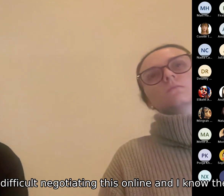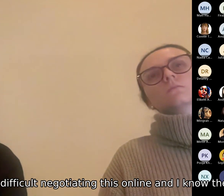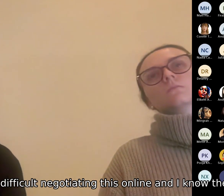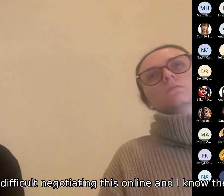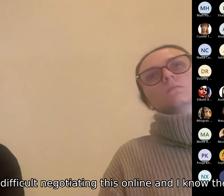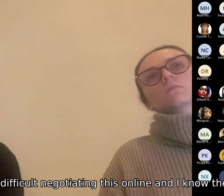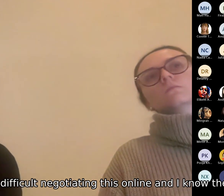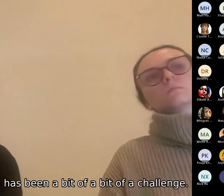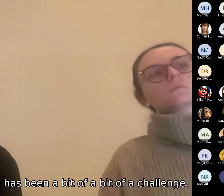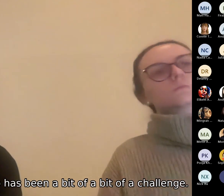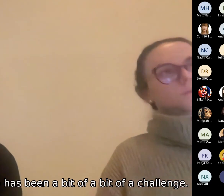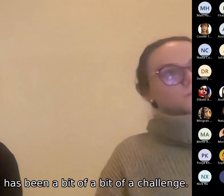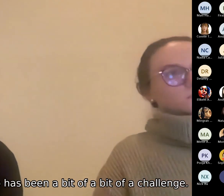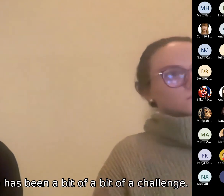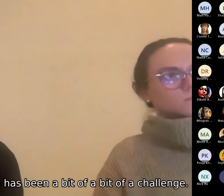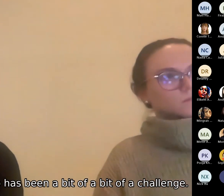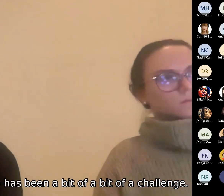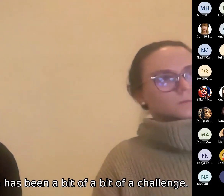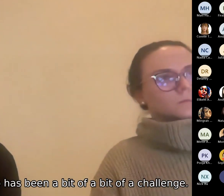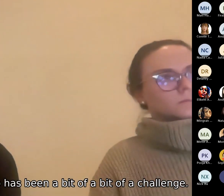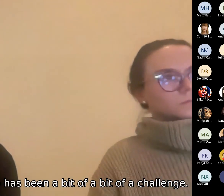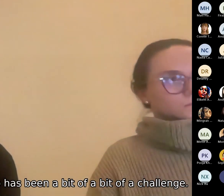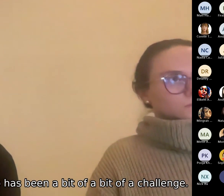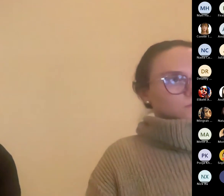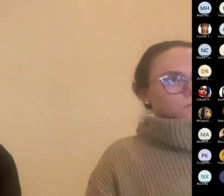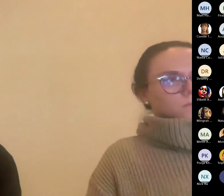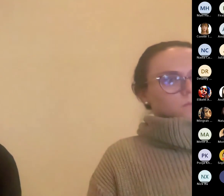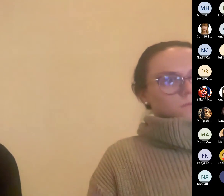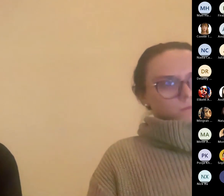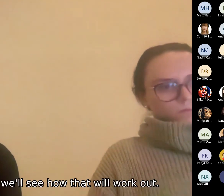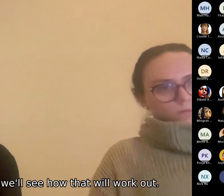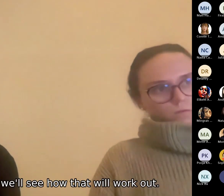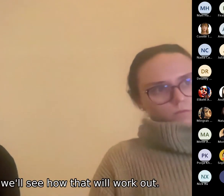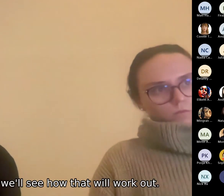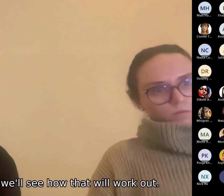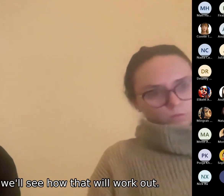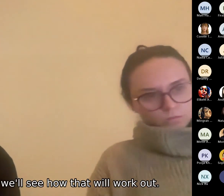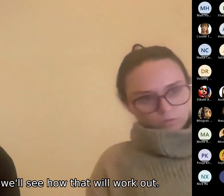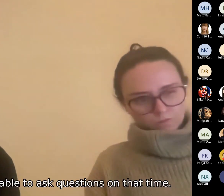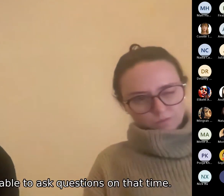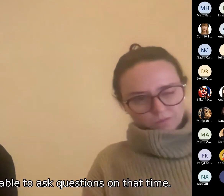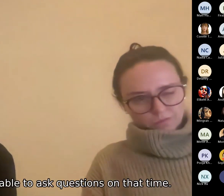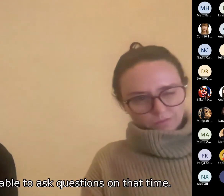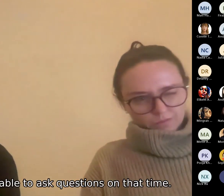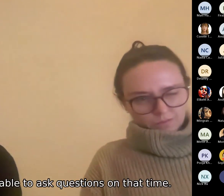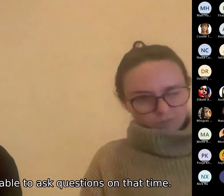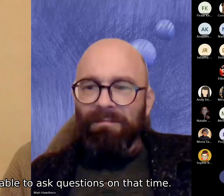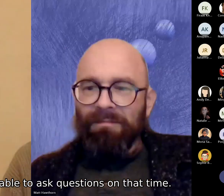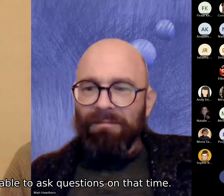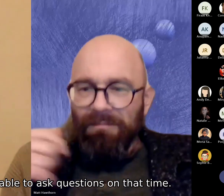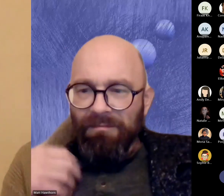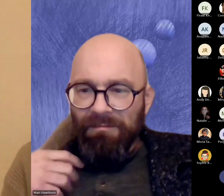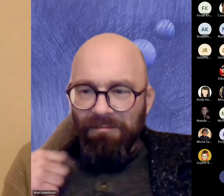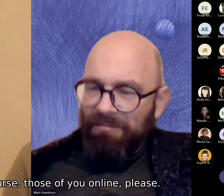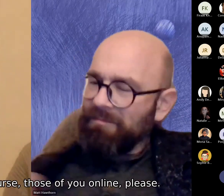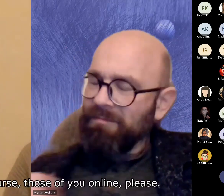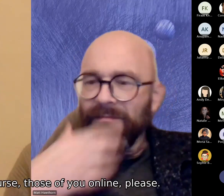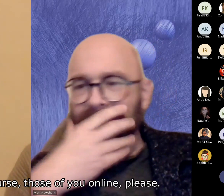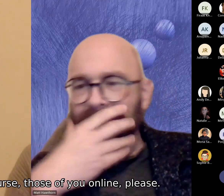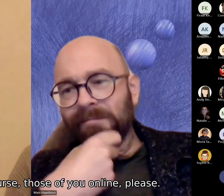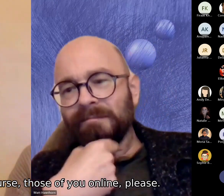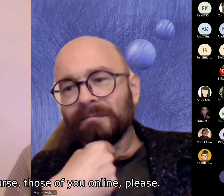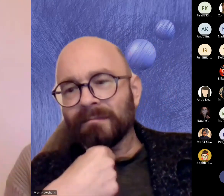negotiating this online, and I know the audio and video has been a bit of a challenge. Anyways, we'll see how that will work out, so you'll be able to ask questions at that time.